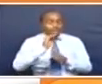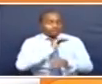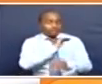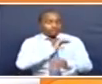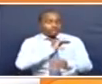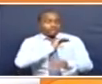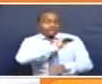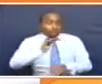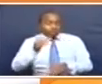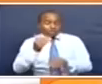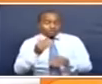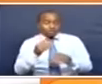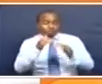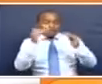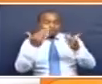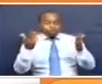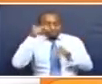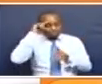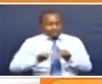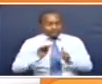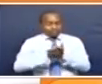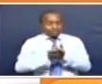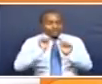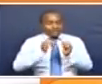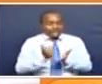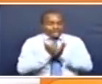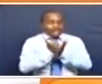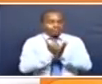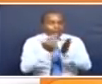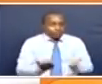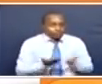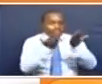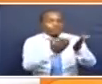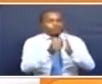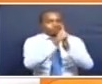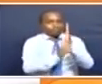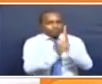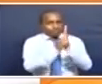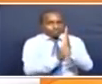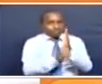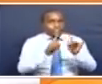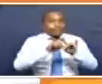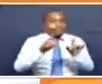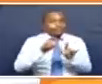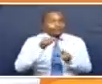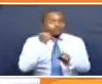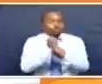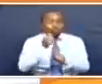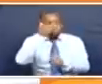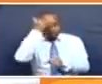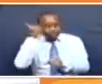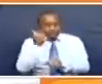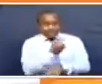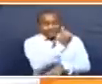believes can help him to deliver on his manifesto and on his objectives. But he should not forget that each and